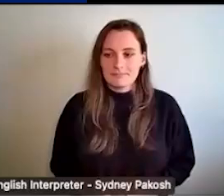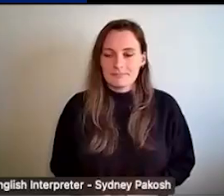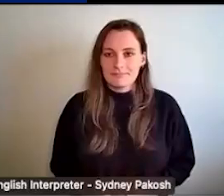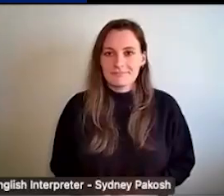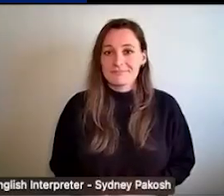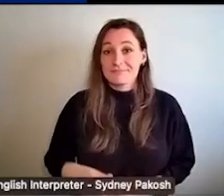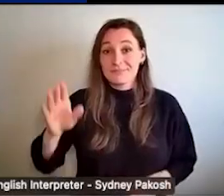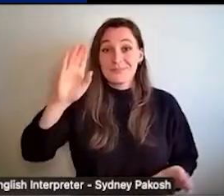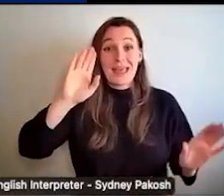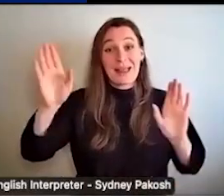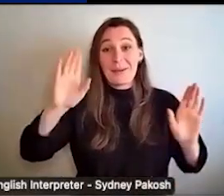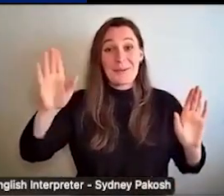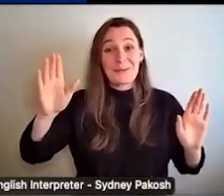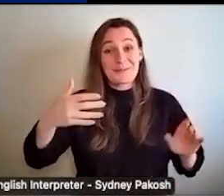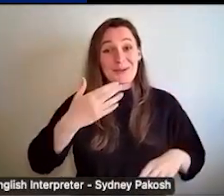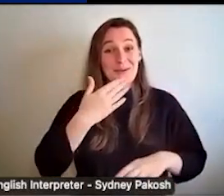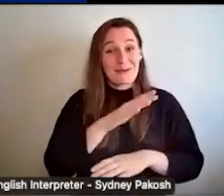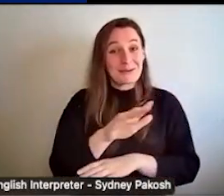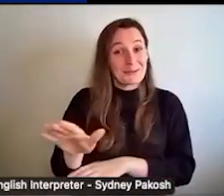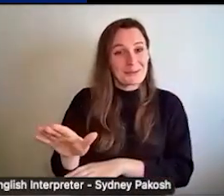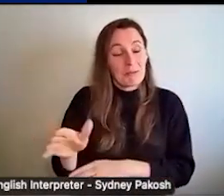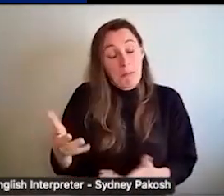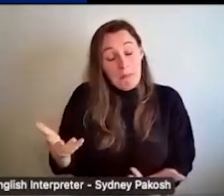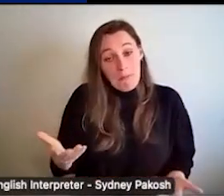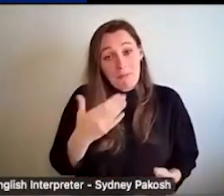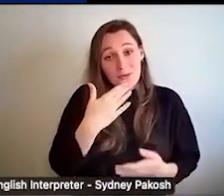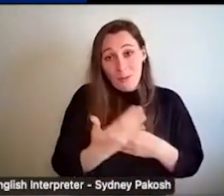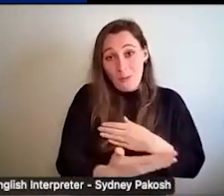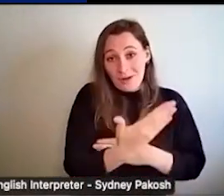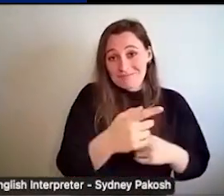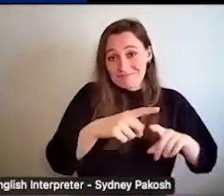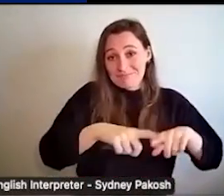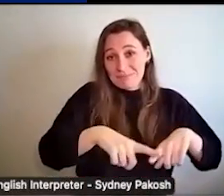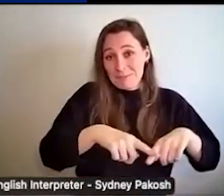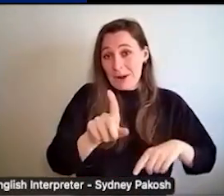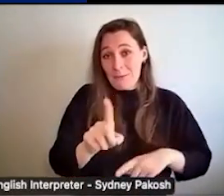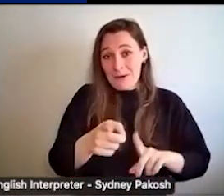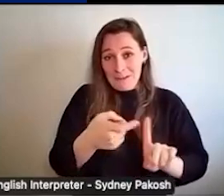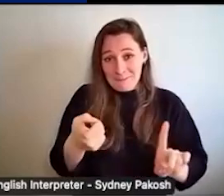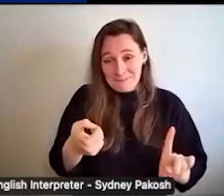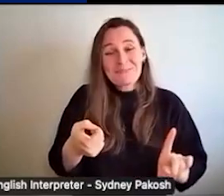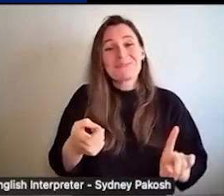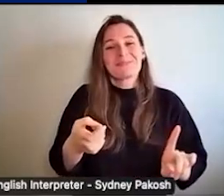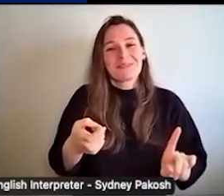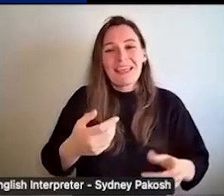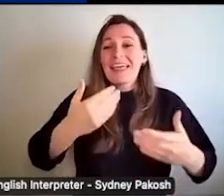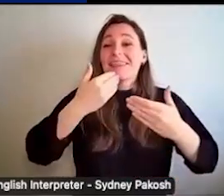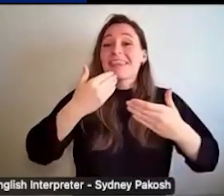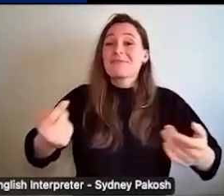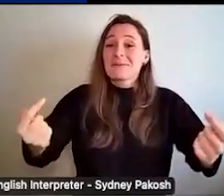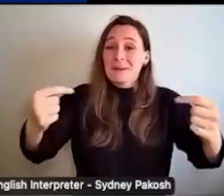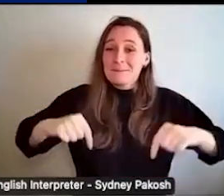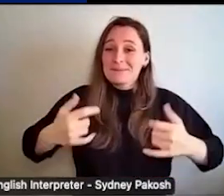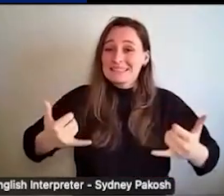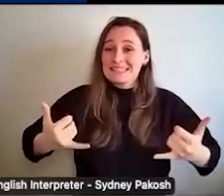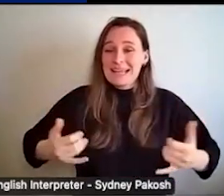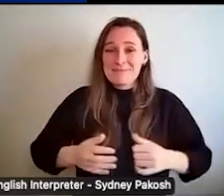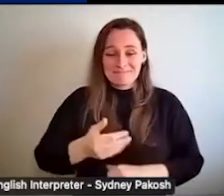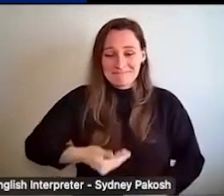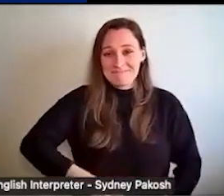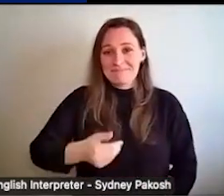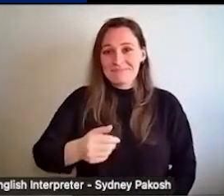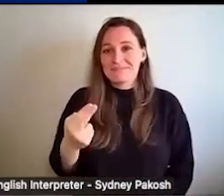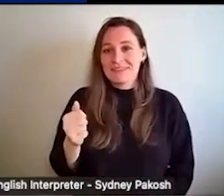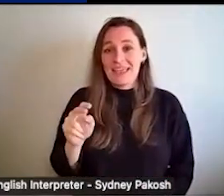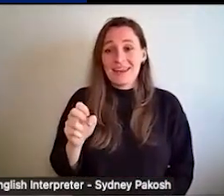Hello, everyone. Good afternoon or good morning for wherever you're joining from. Thank you, everyone, so much for joining today. My name is Hannah